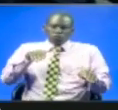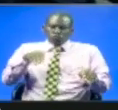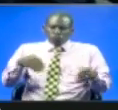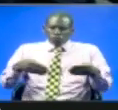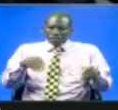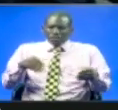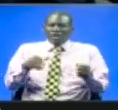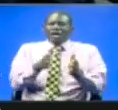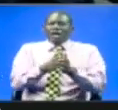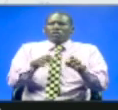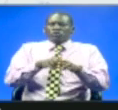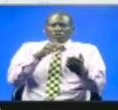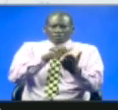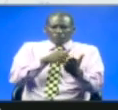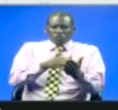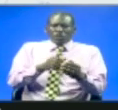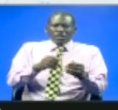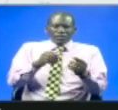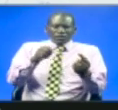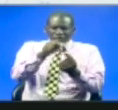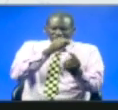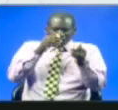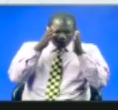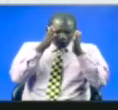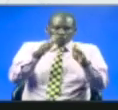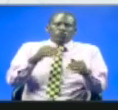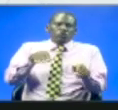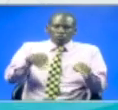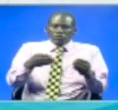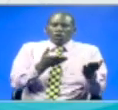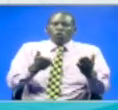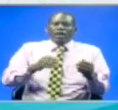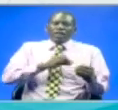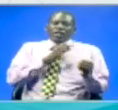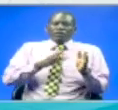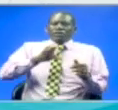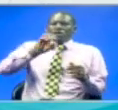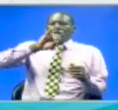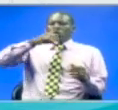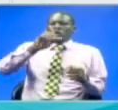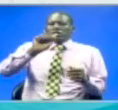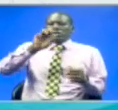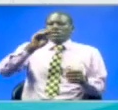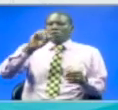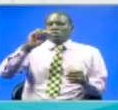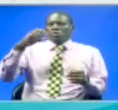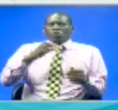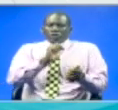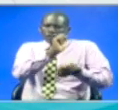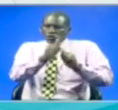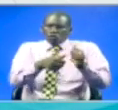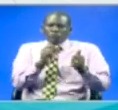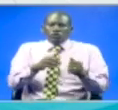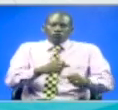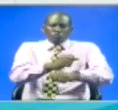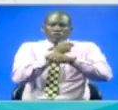on Busia, where Governor Sospeter Ojaamong is fighting for a chance to defend his seat against a determined Funyula